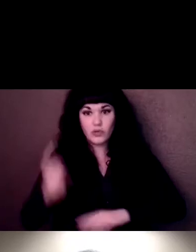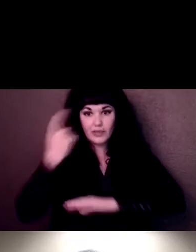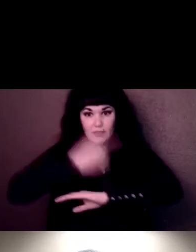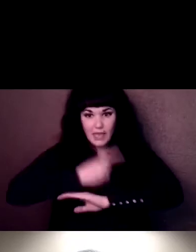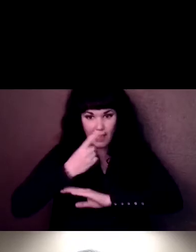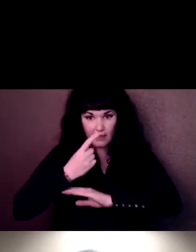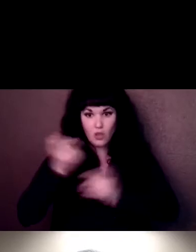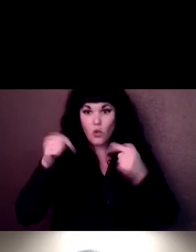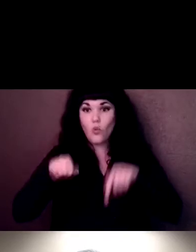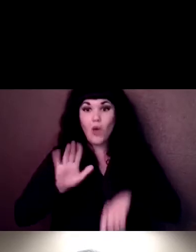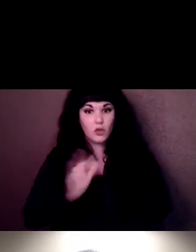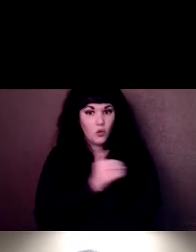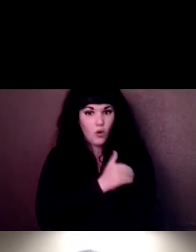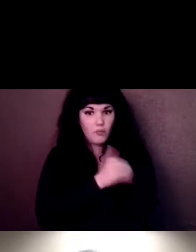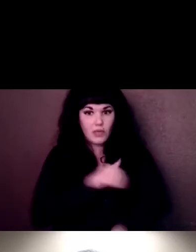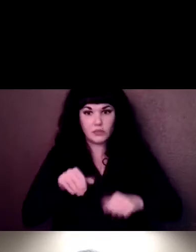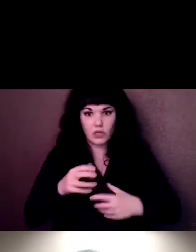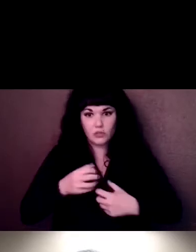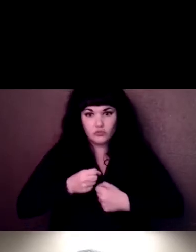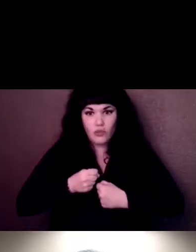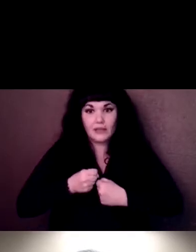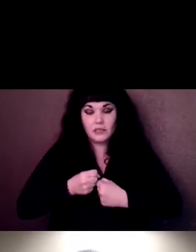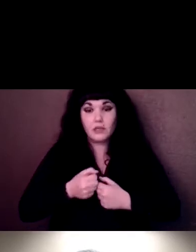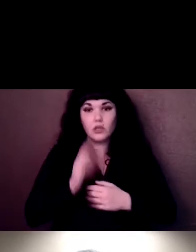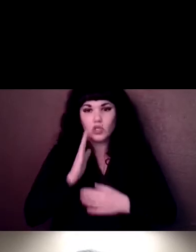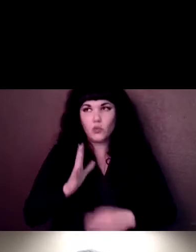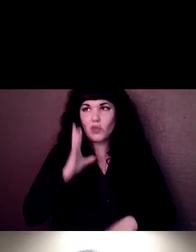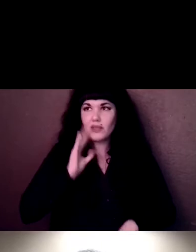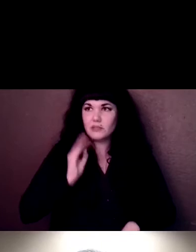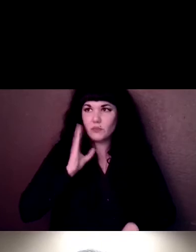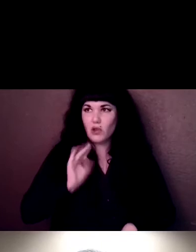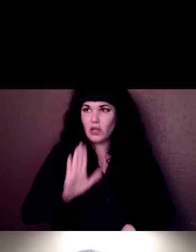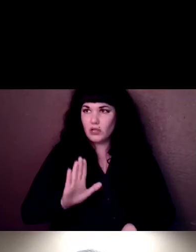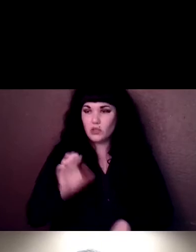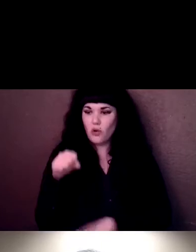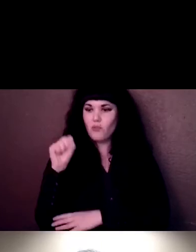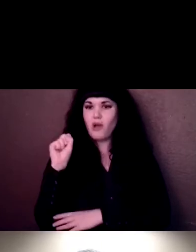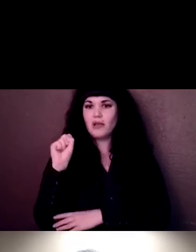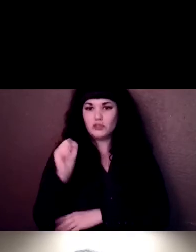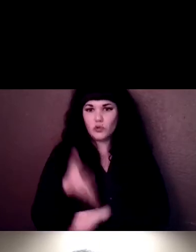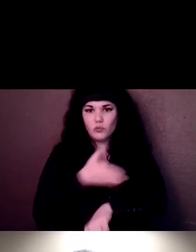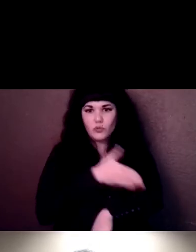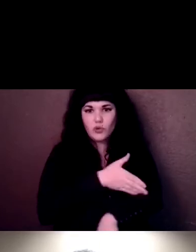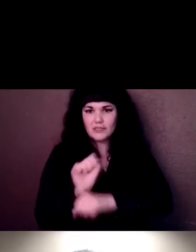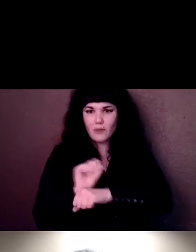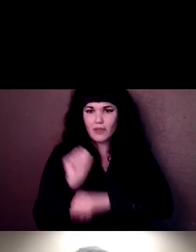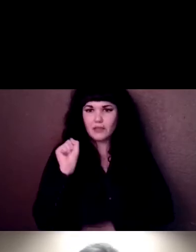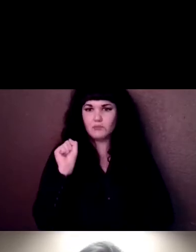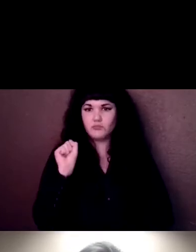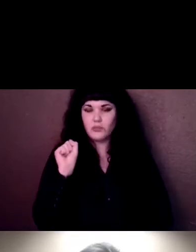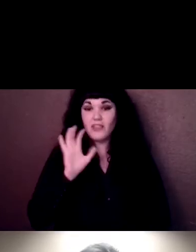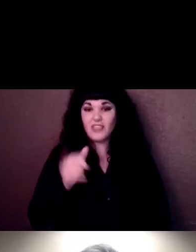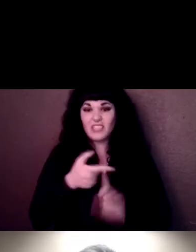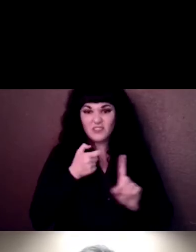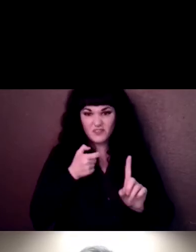are contracting, you will experience the improvements in posture and stability that is imparted from these